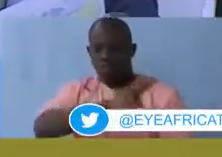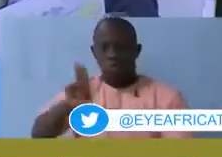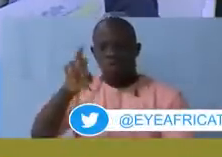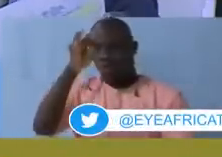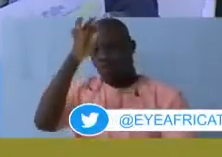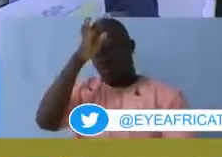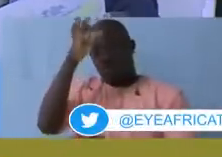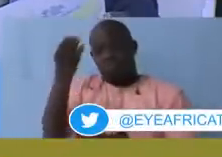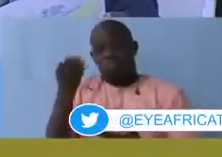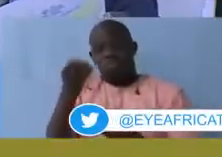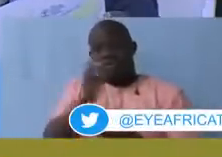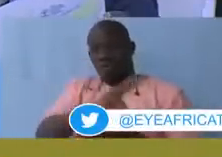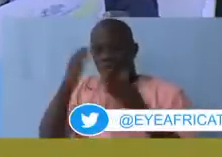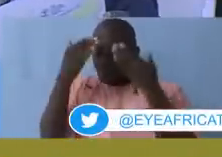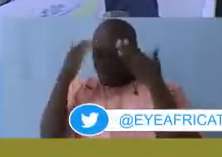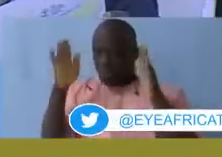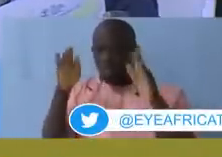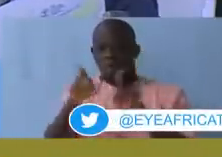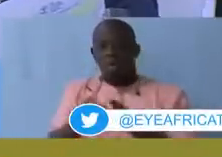Why did you say that?